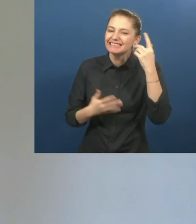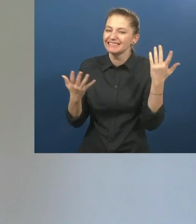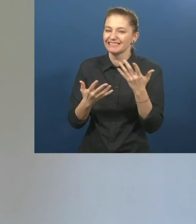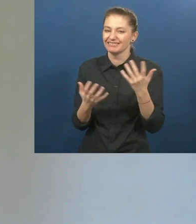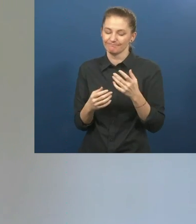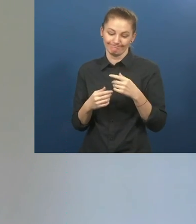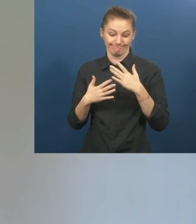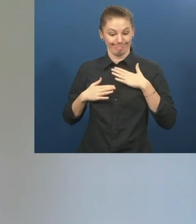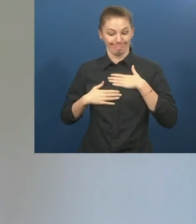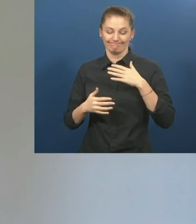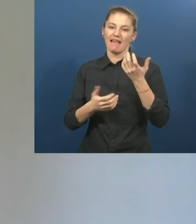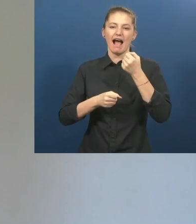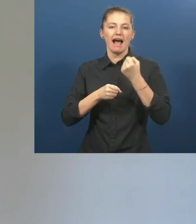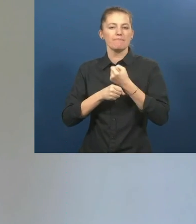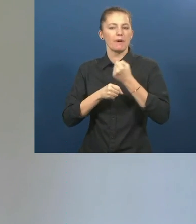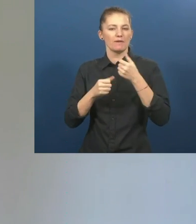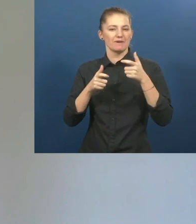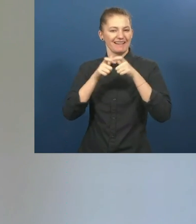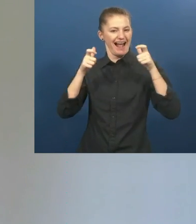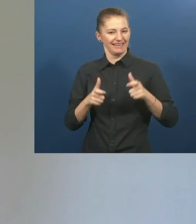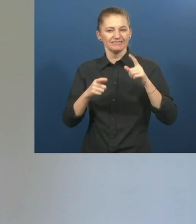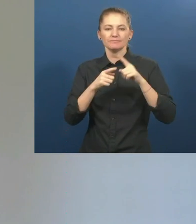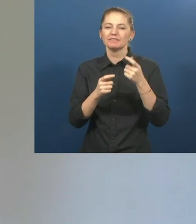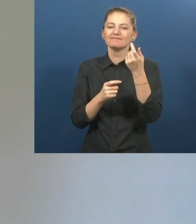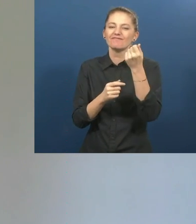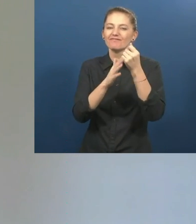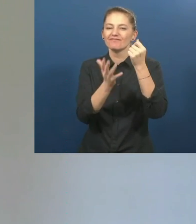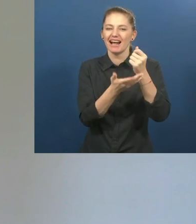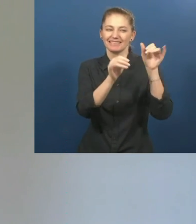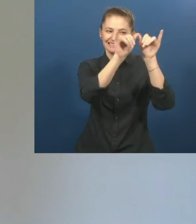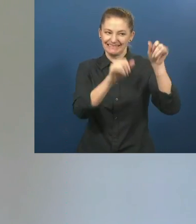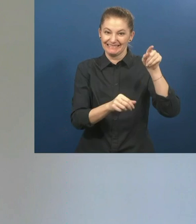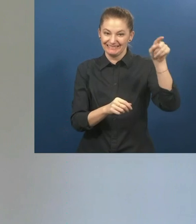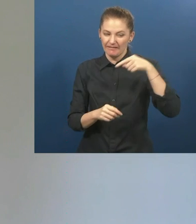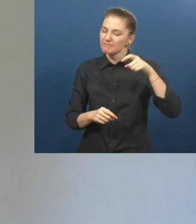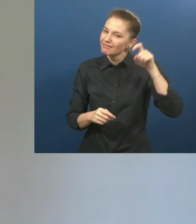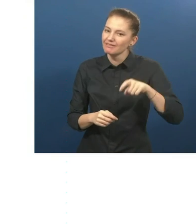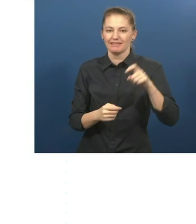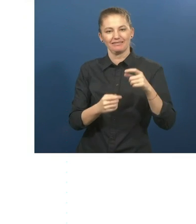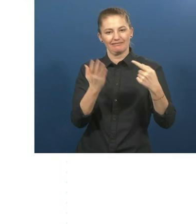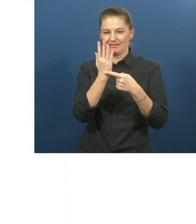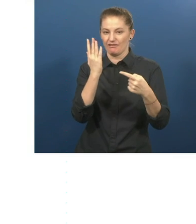support through technology and to take advantage of the opportunities that are in front of all of us.